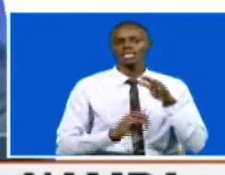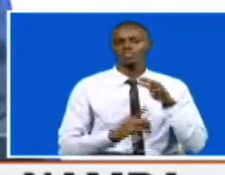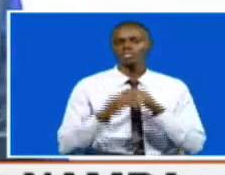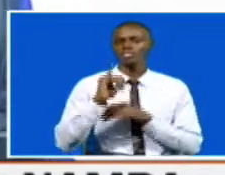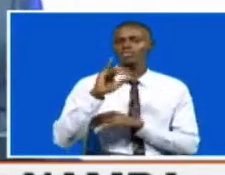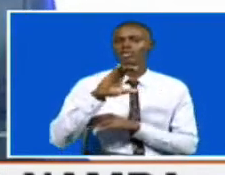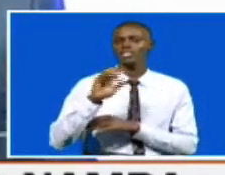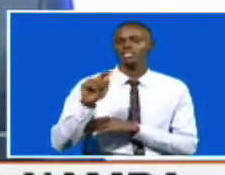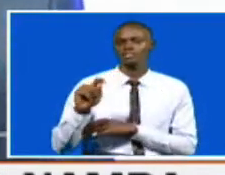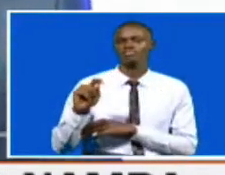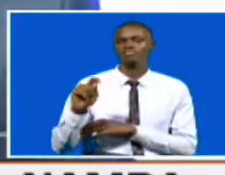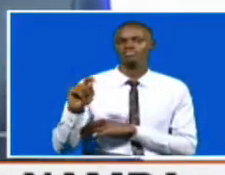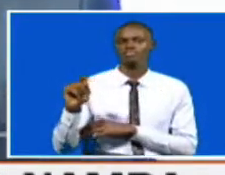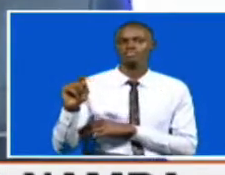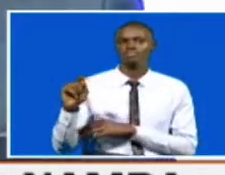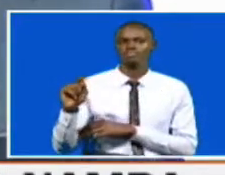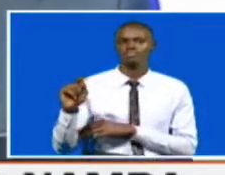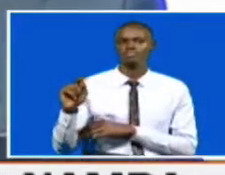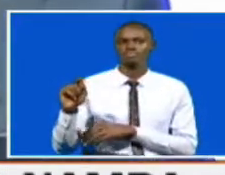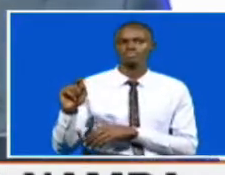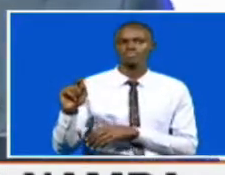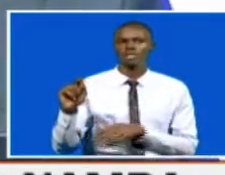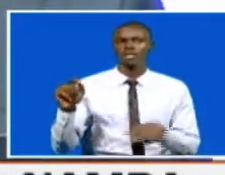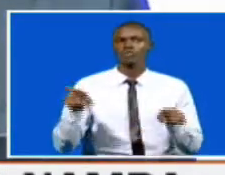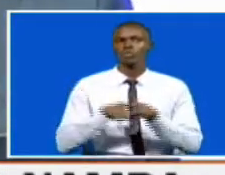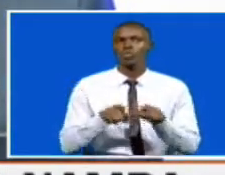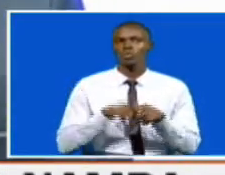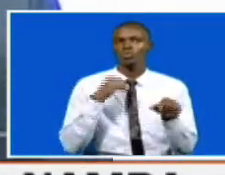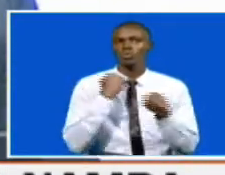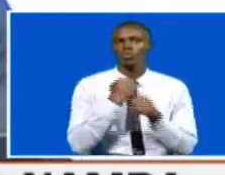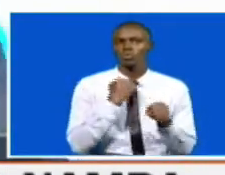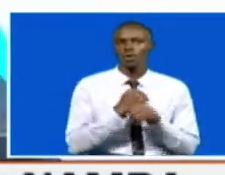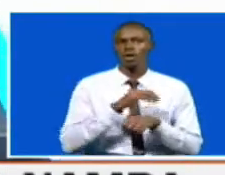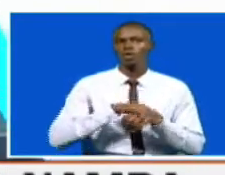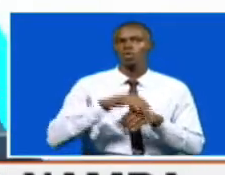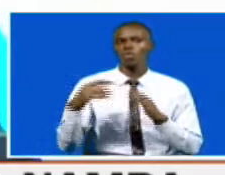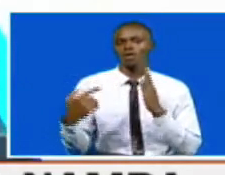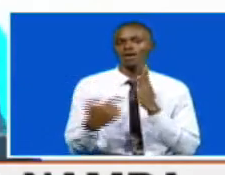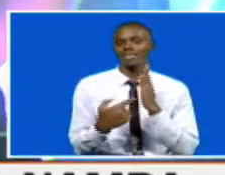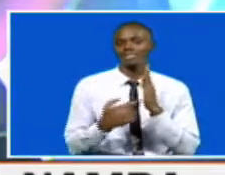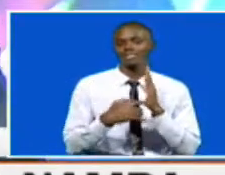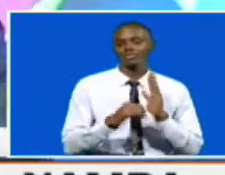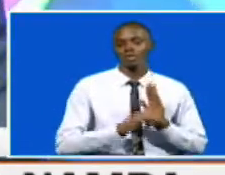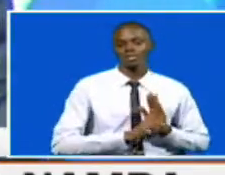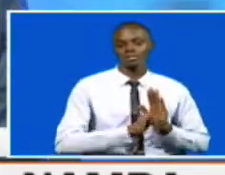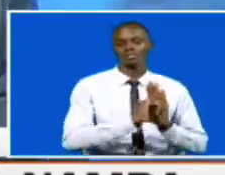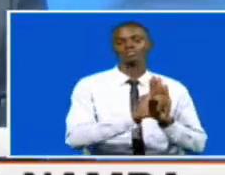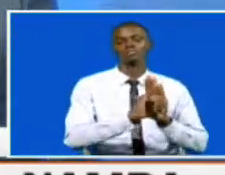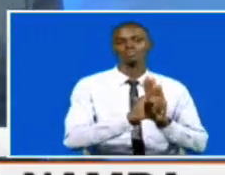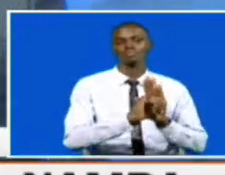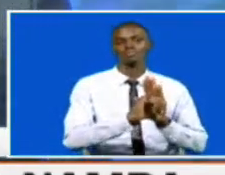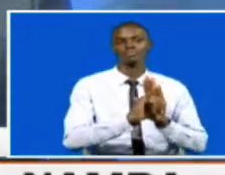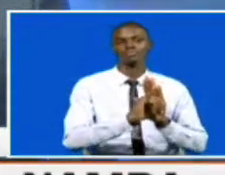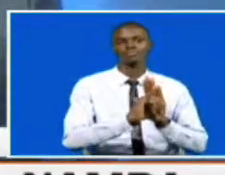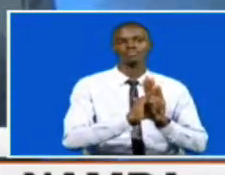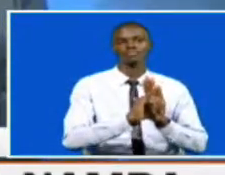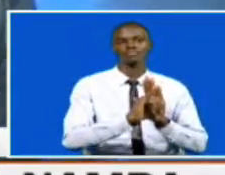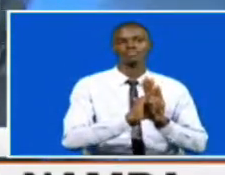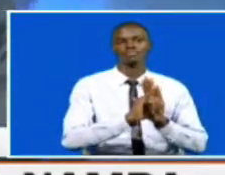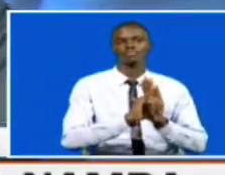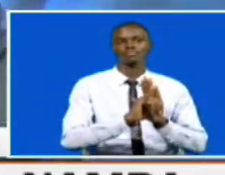ICT to also work on a digital identity so